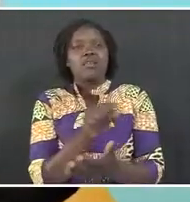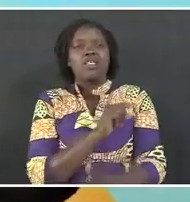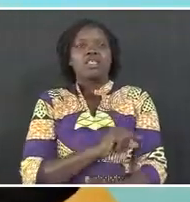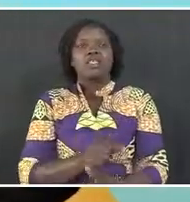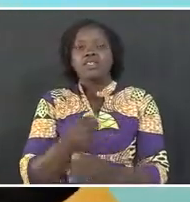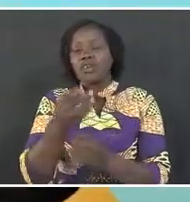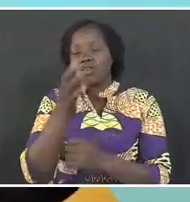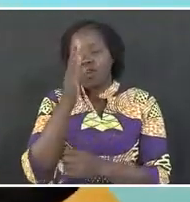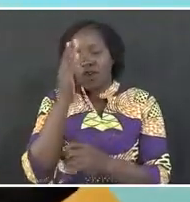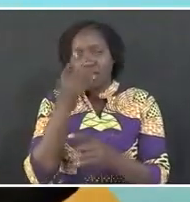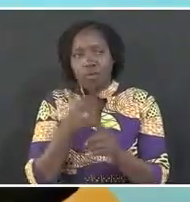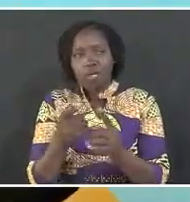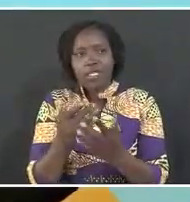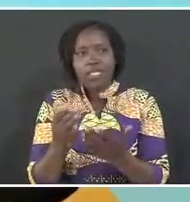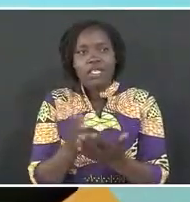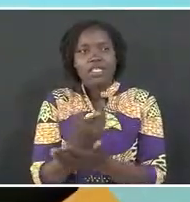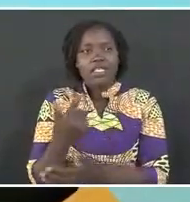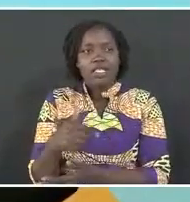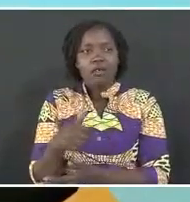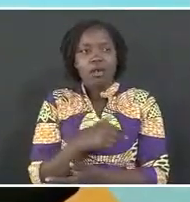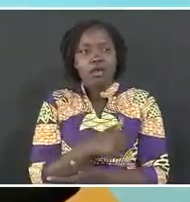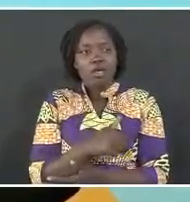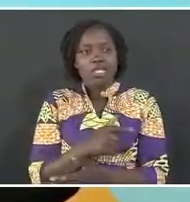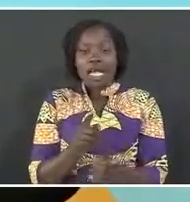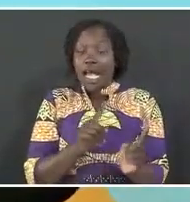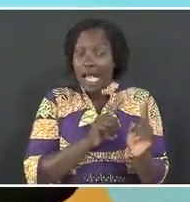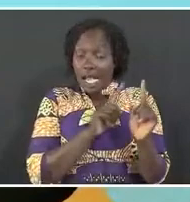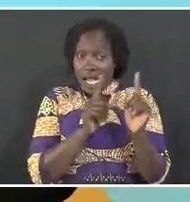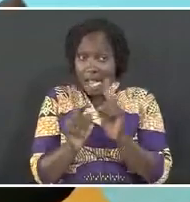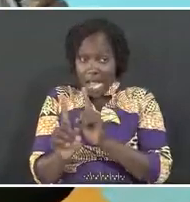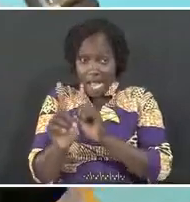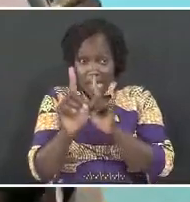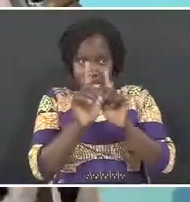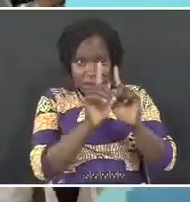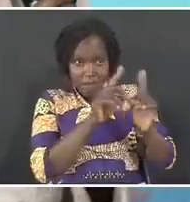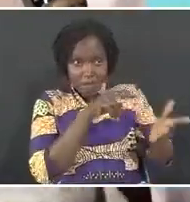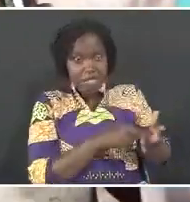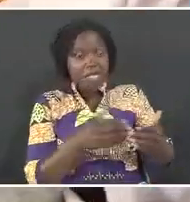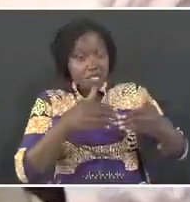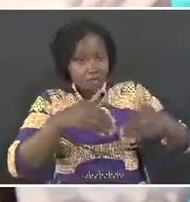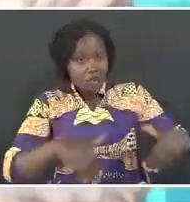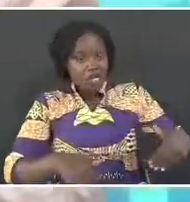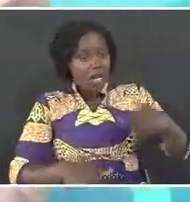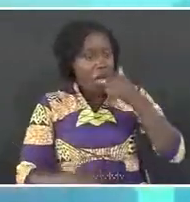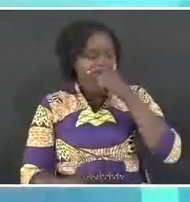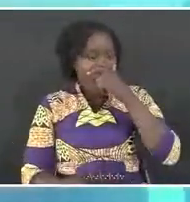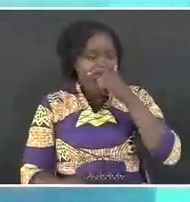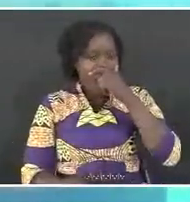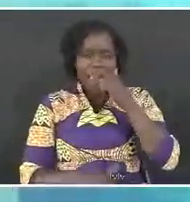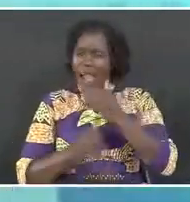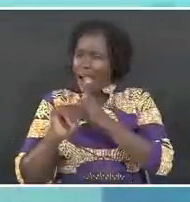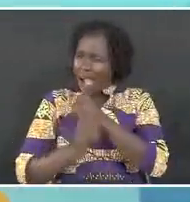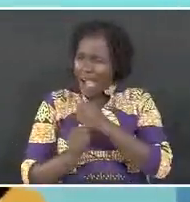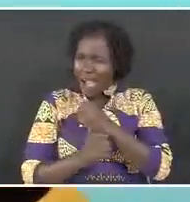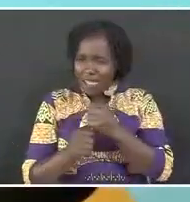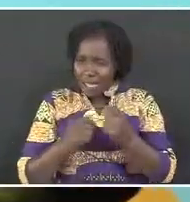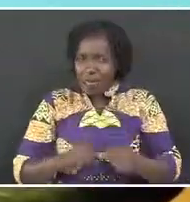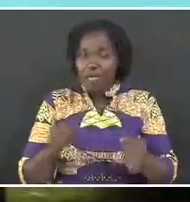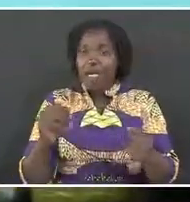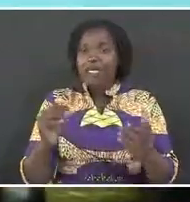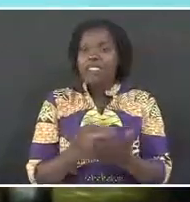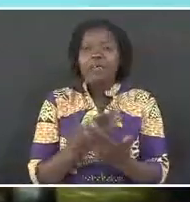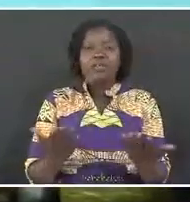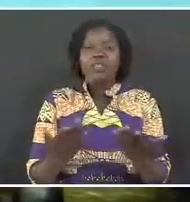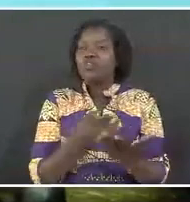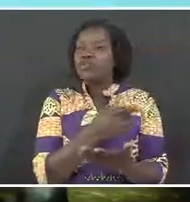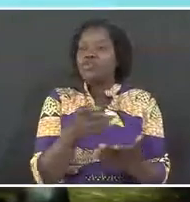God. But there are some of us who even coming to stand here is so difficult. Ability. But there is something that